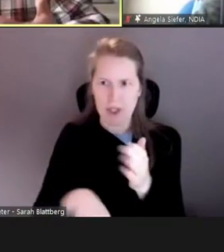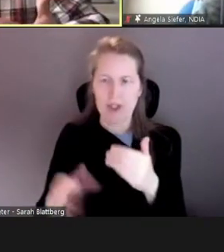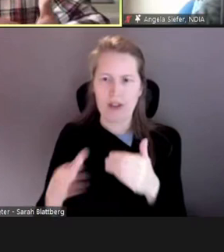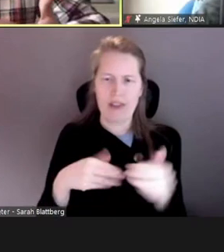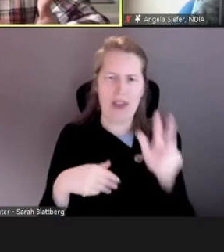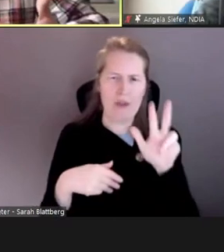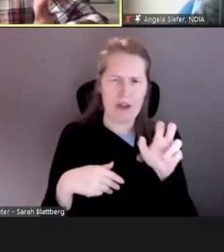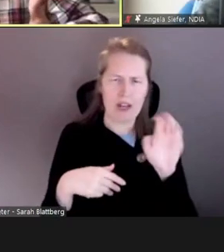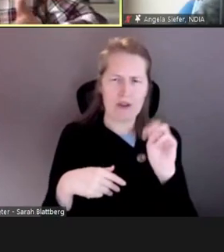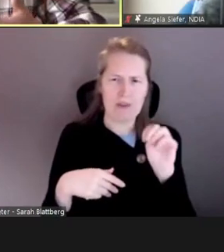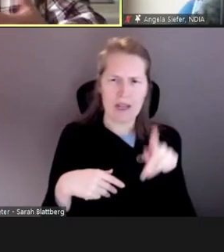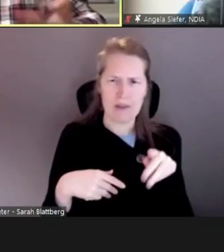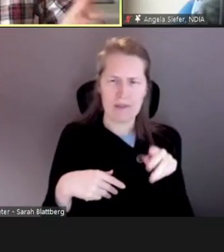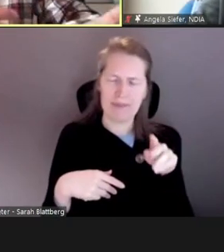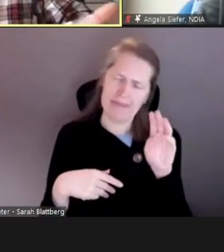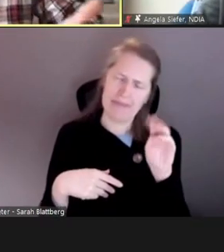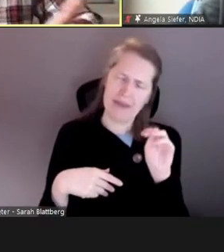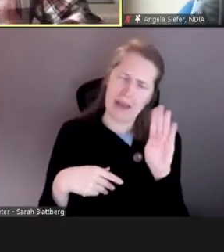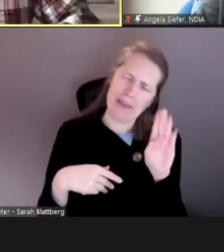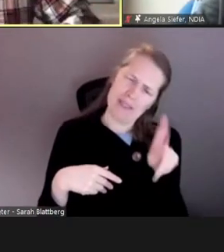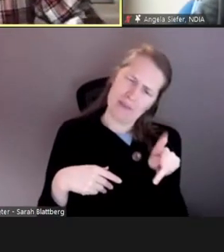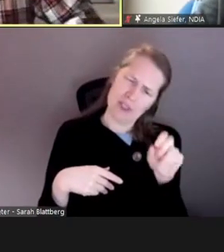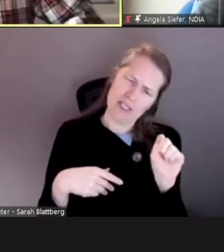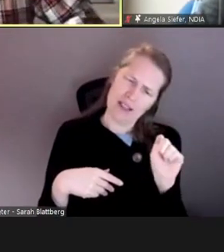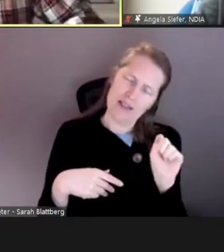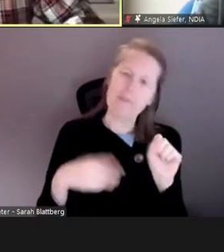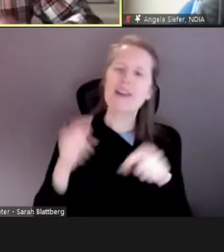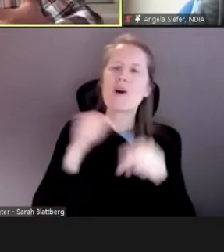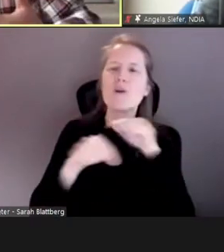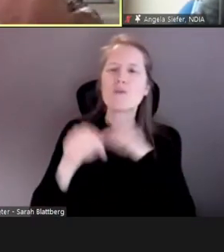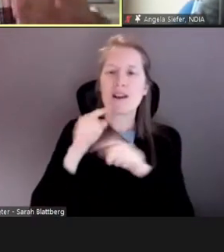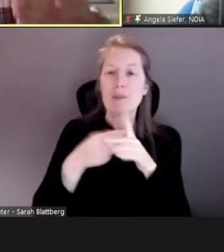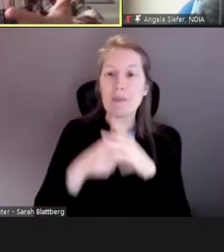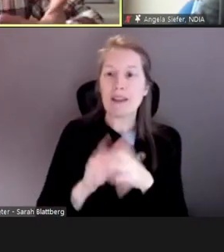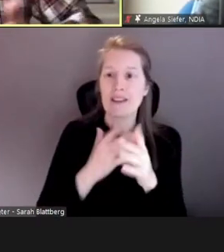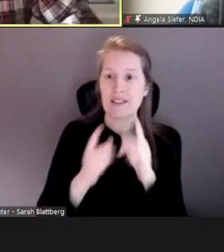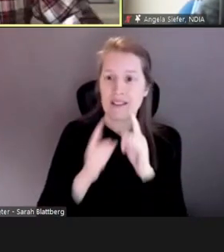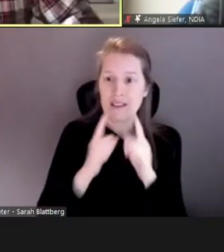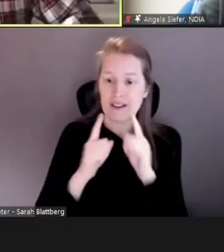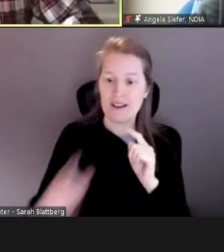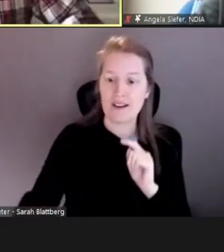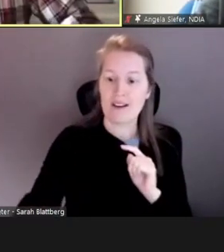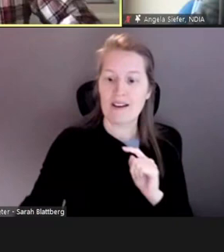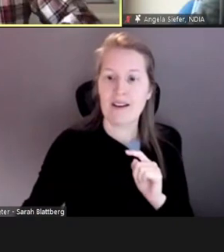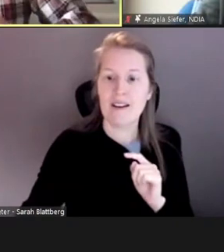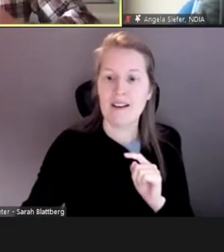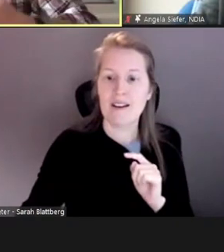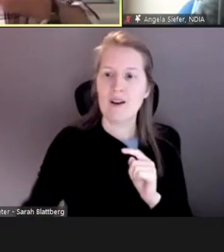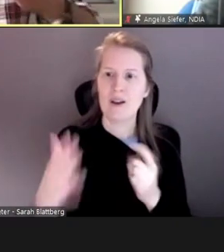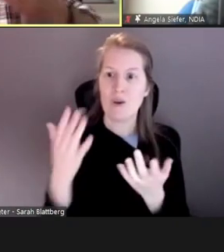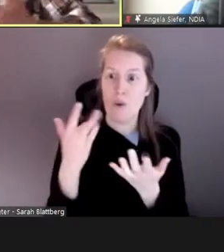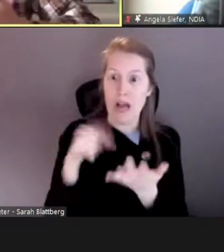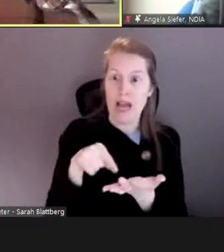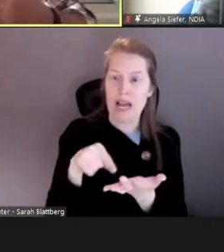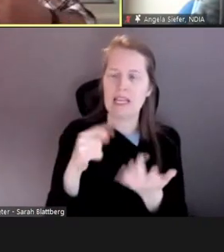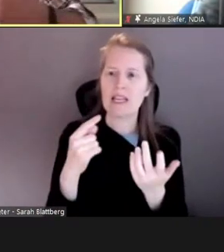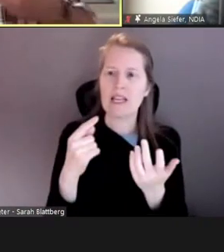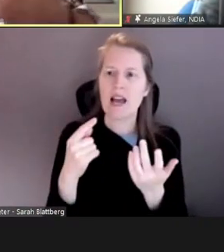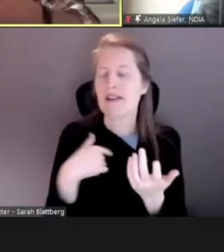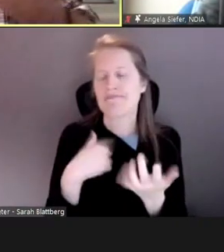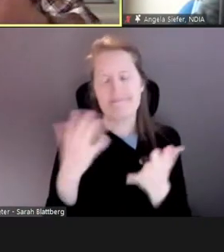megabits per second plan. And it kind of goes back to the beginning of our conversation, Ed. Why? Because it's on a promotional rate. And I mean,